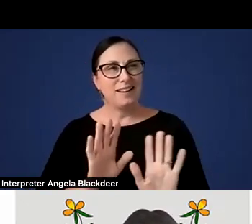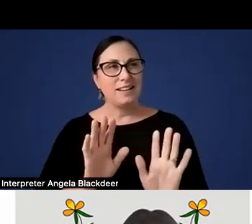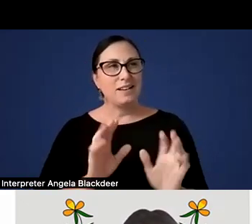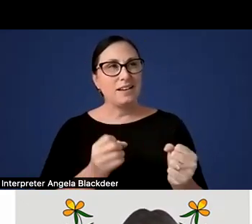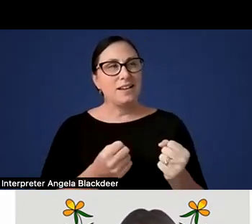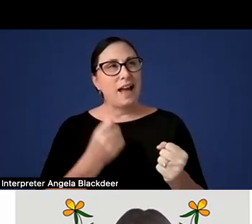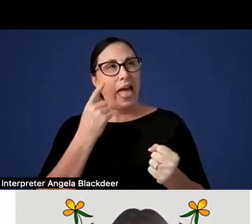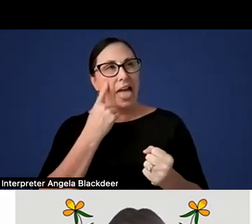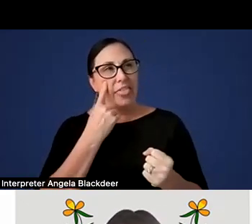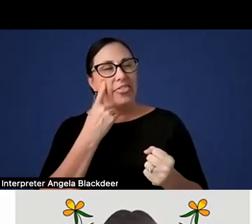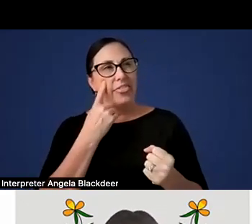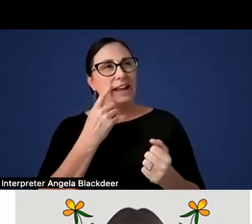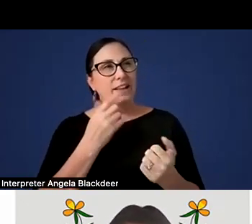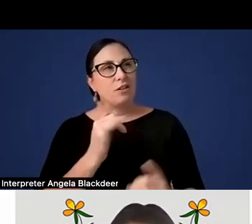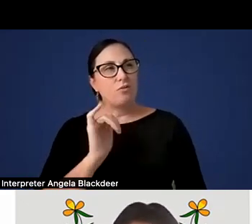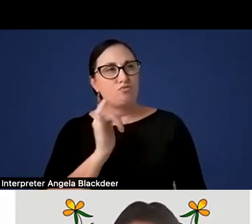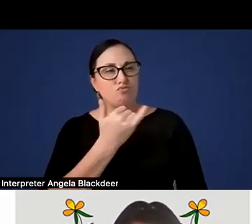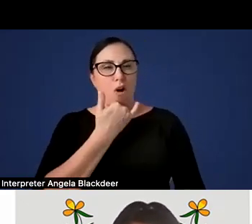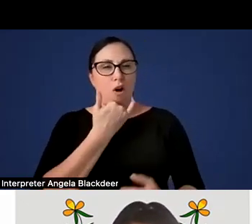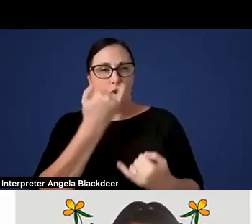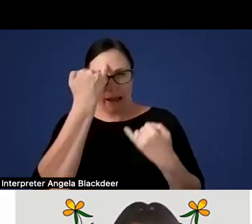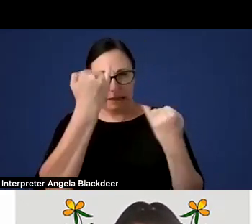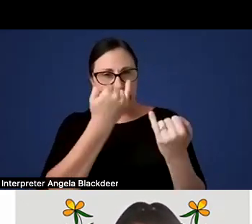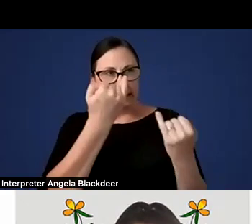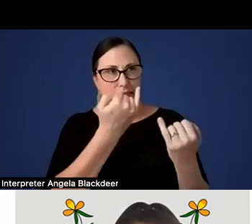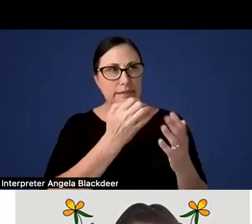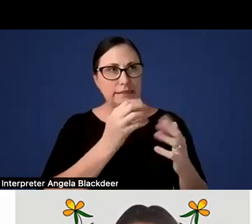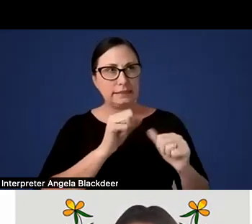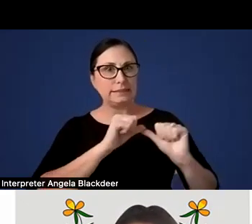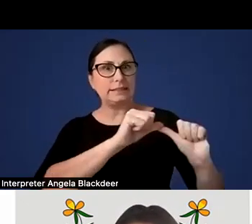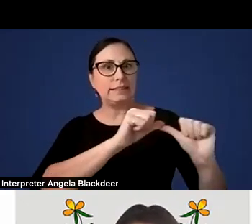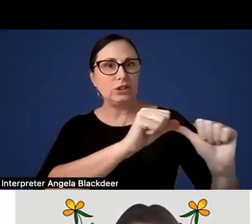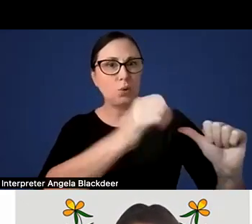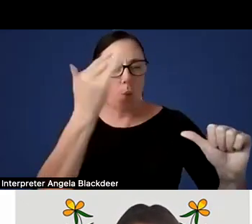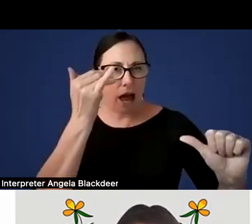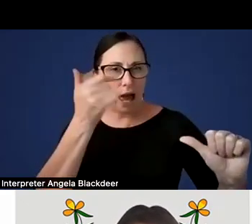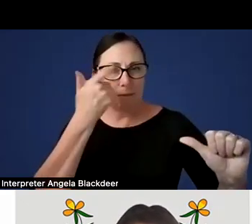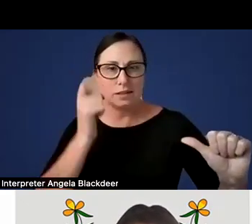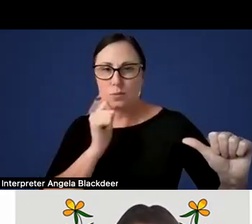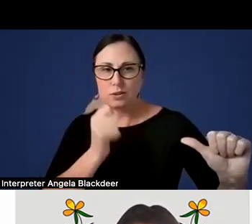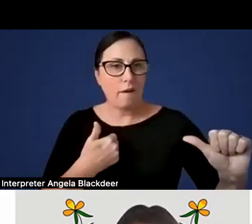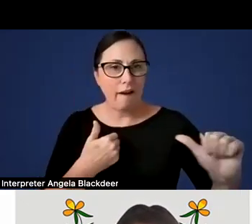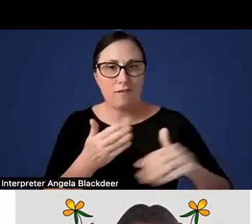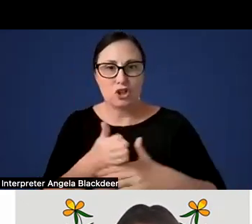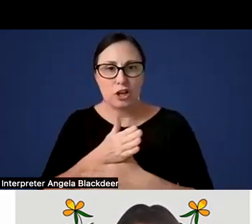good, clear, shared understandings of language to talk about these things.